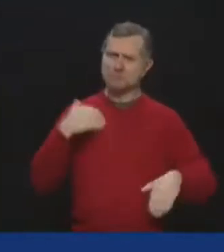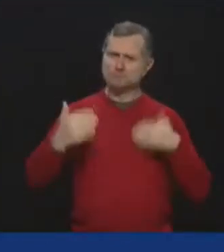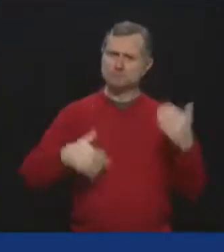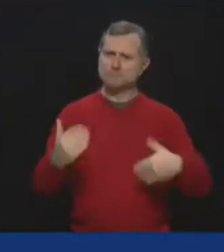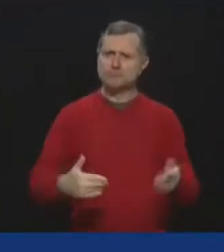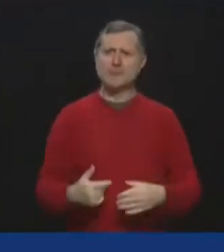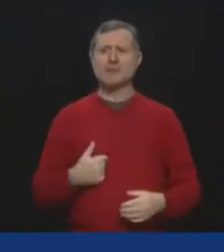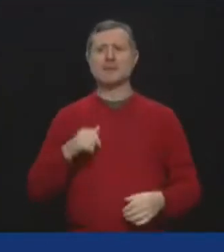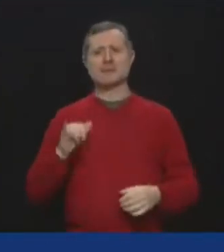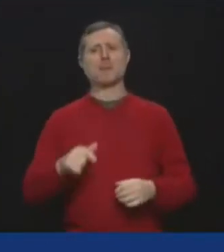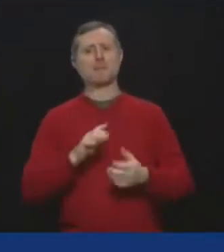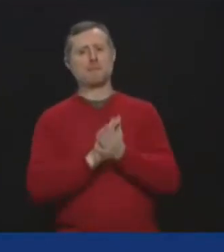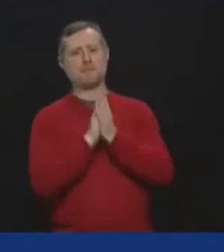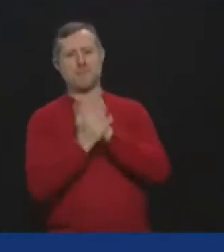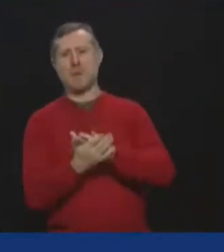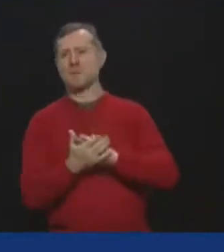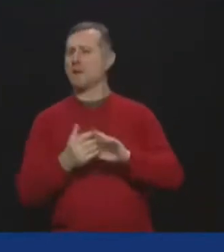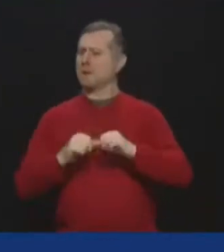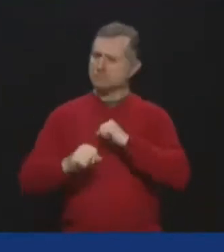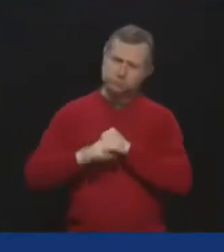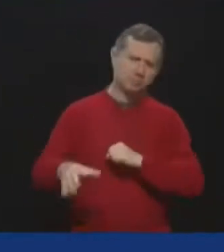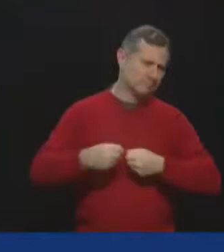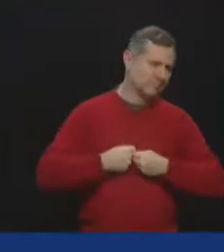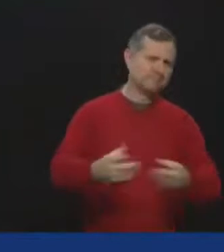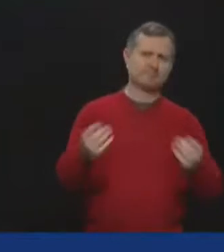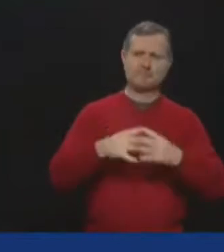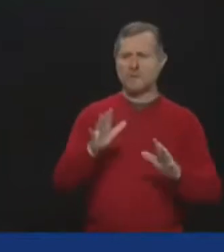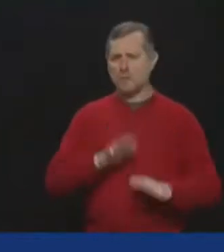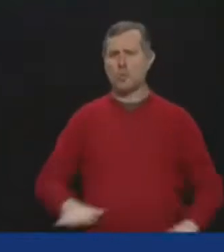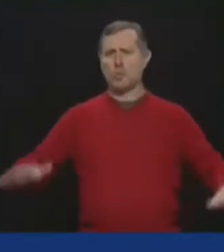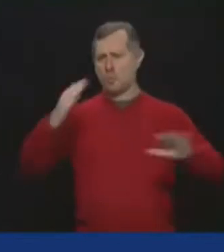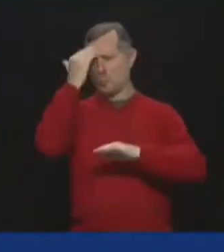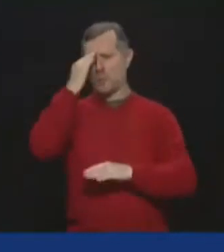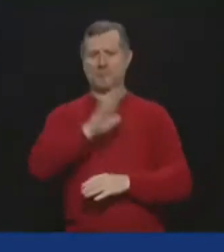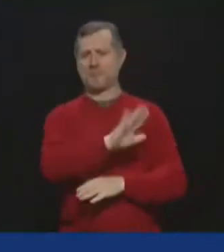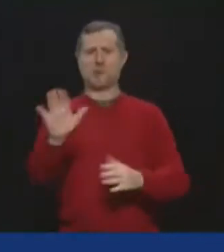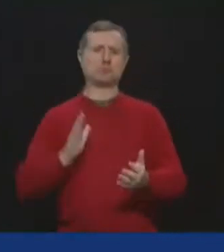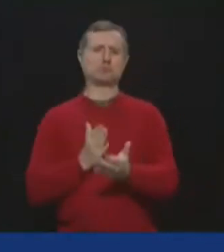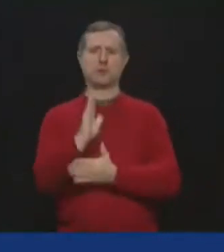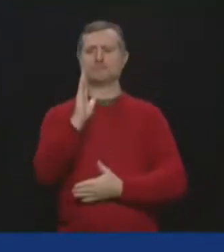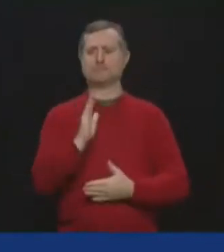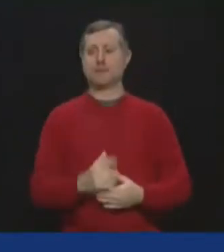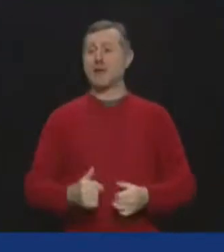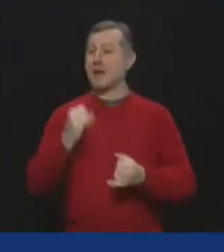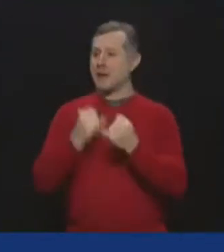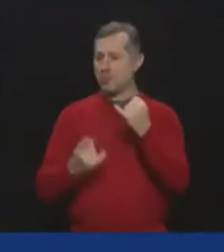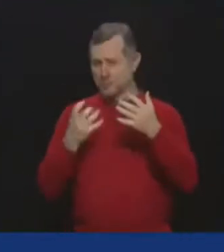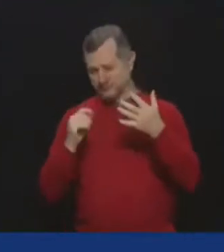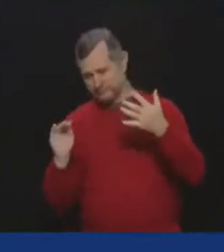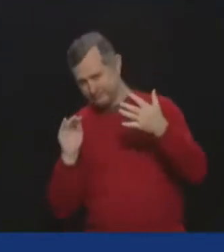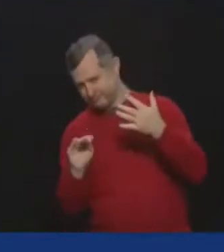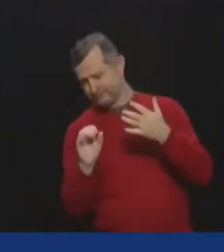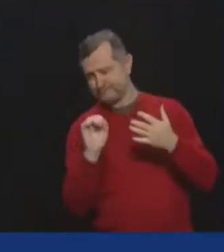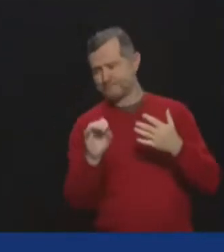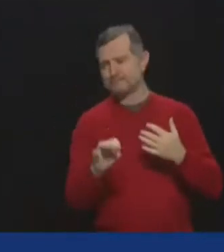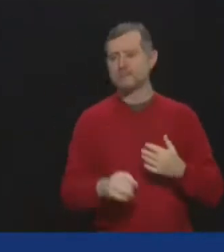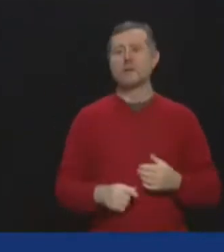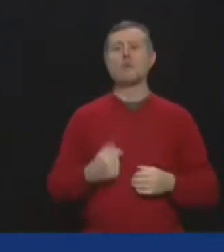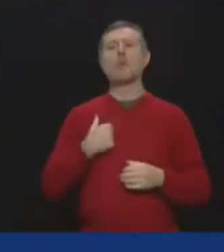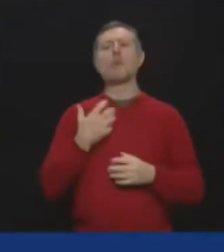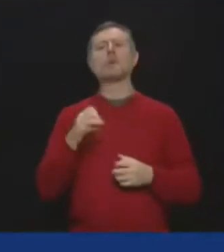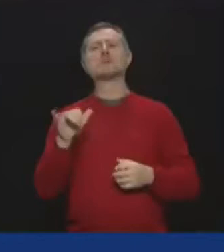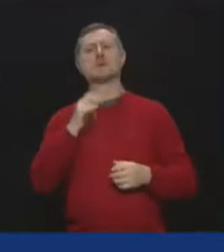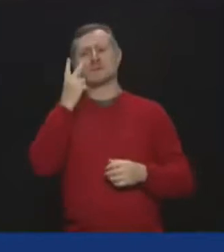regulations, they come to life, and I'll make sure that everyone knows they have these rights. Lastly, just as we've seen with